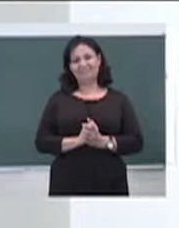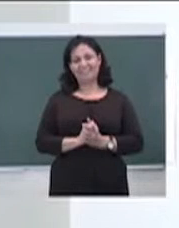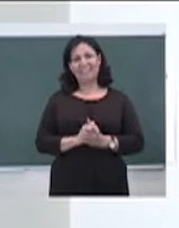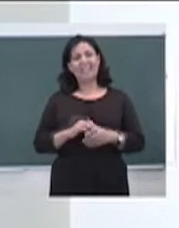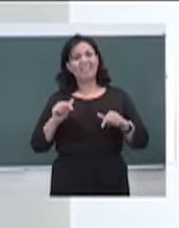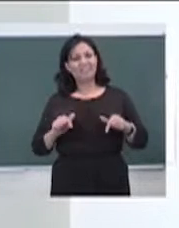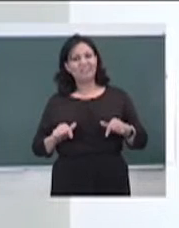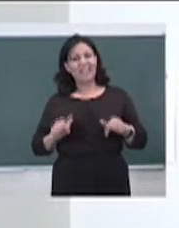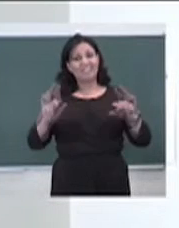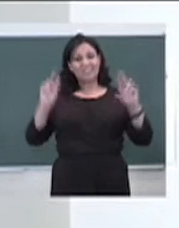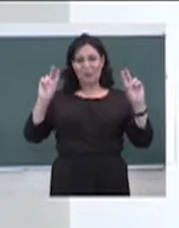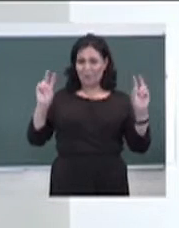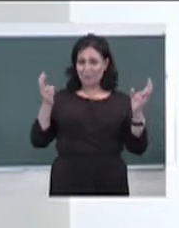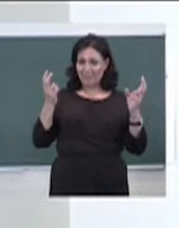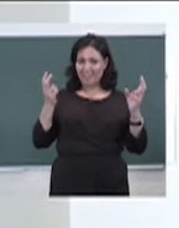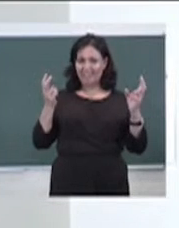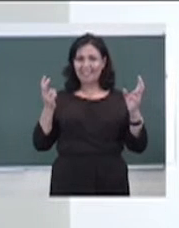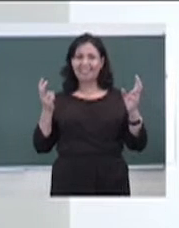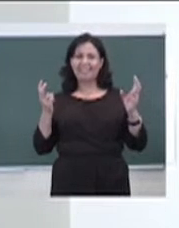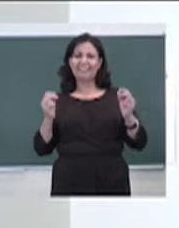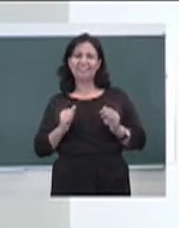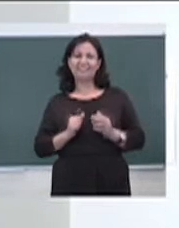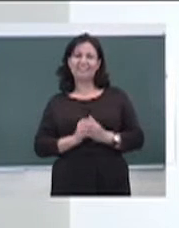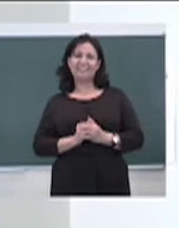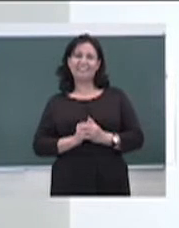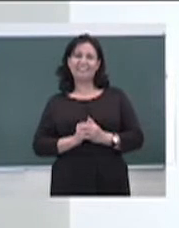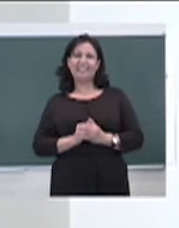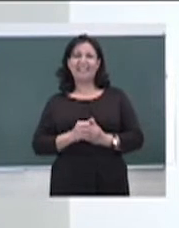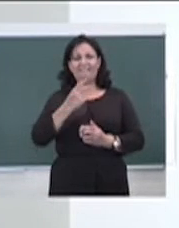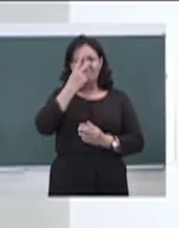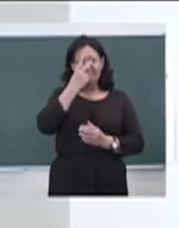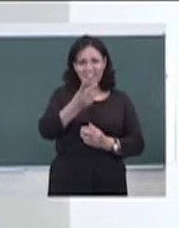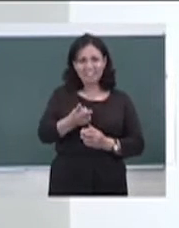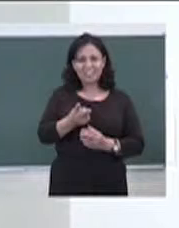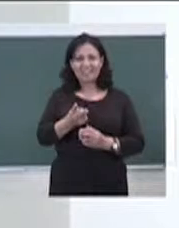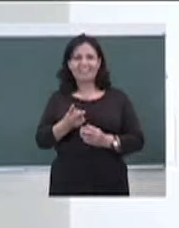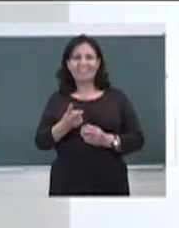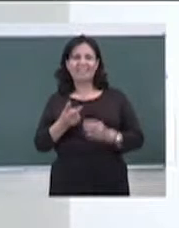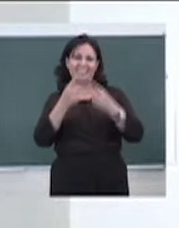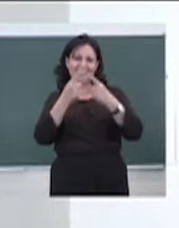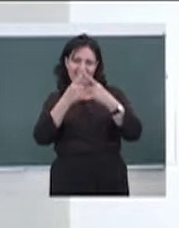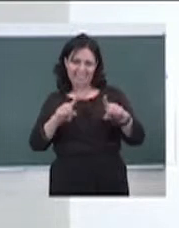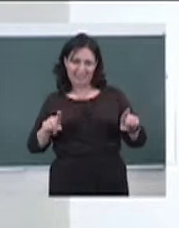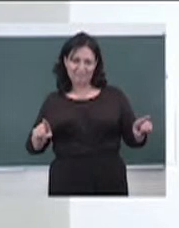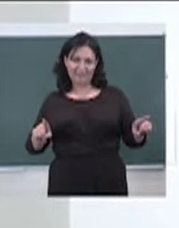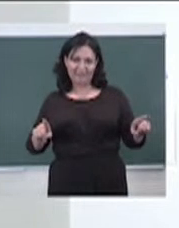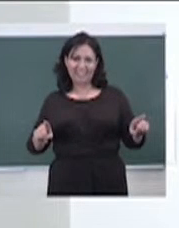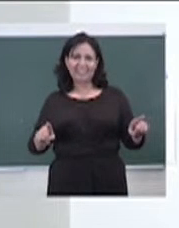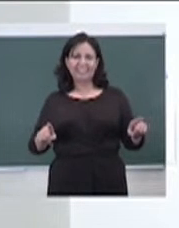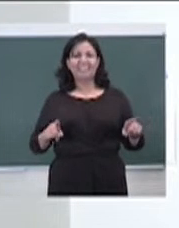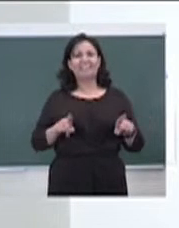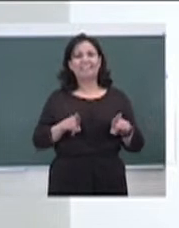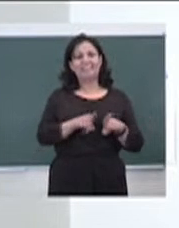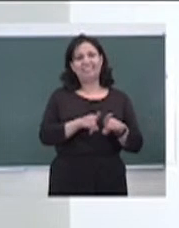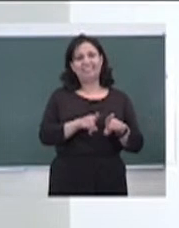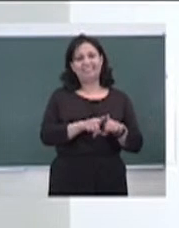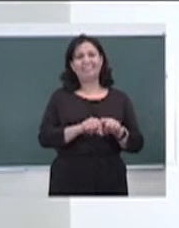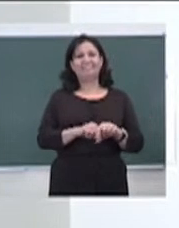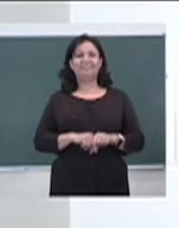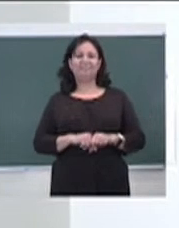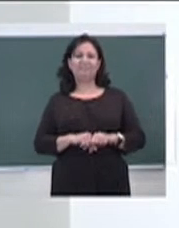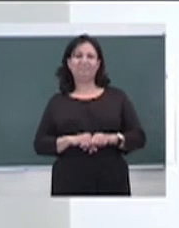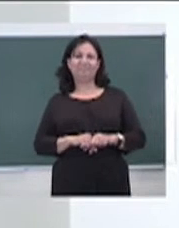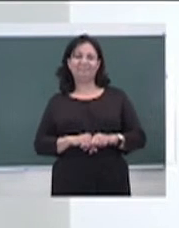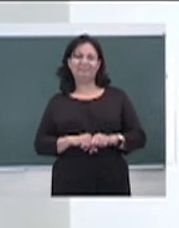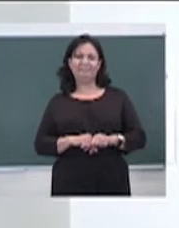Today's topic is visual discrimination, and that is lesson 2. But before we